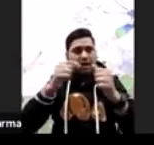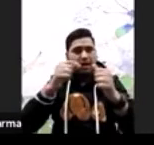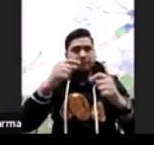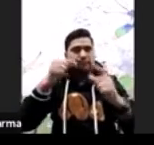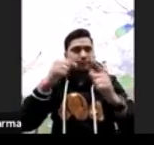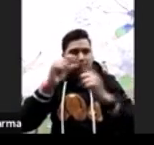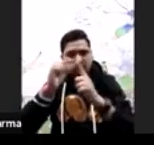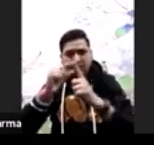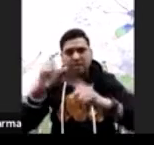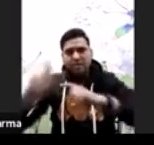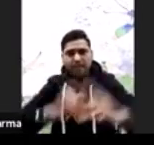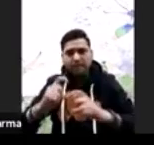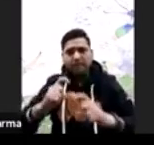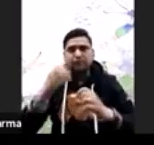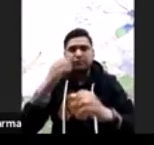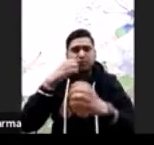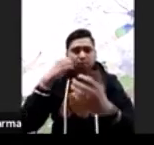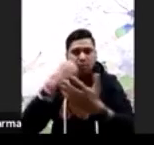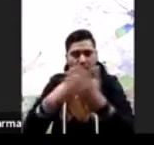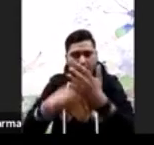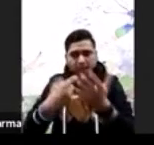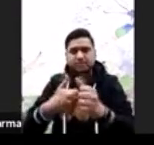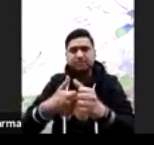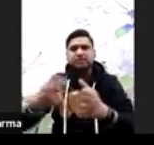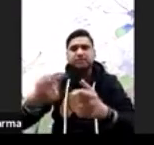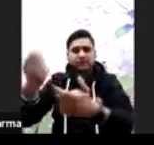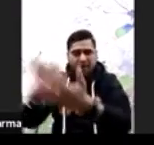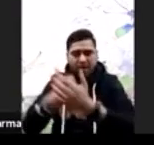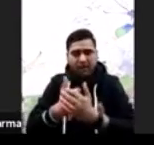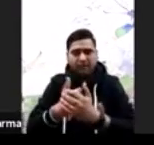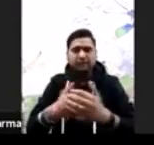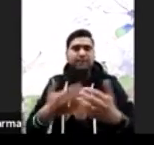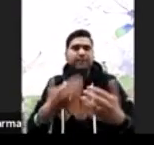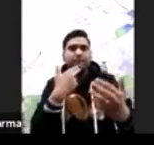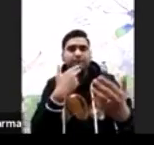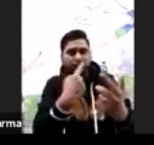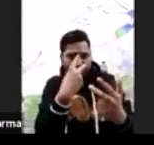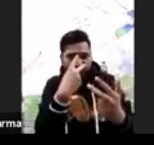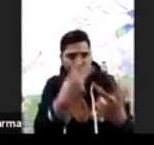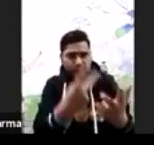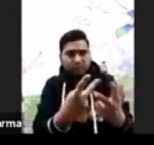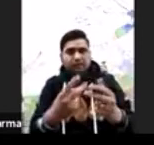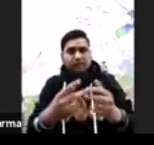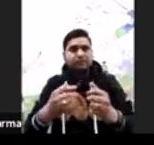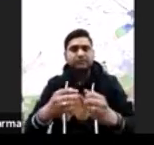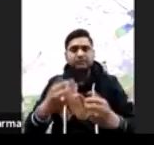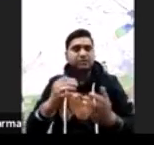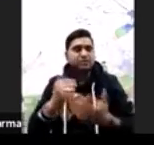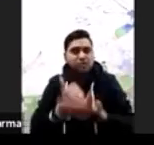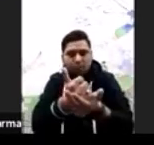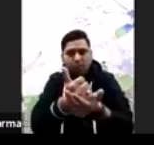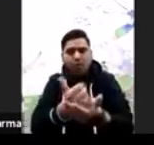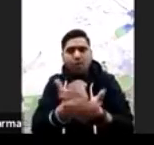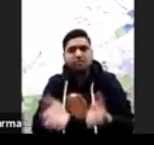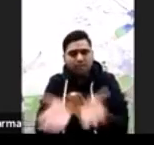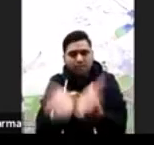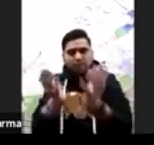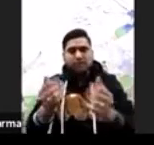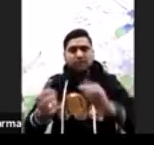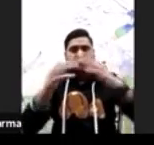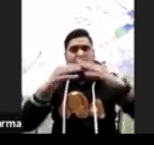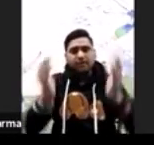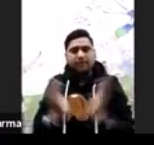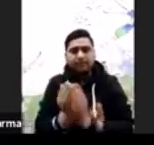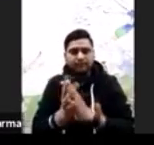individuals, donors to follow the Capgemini kind of example and support organizations like Sarthak with a great deal of help. And